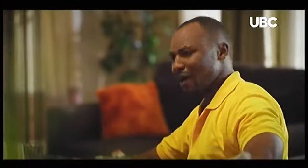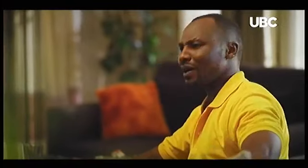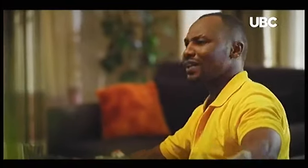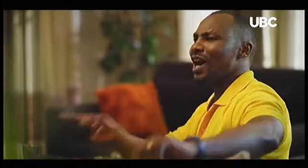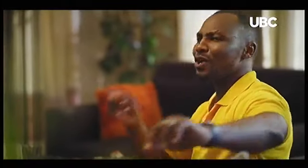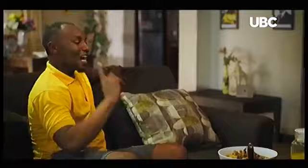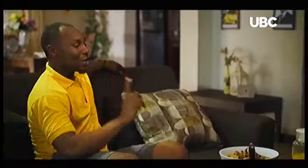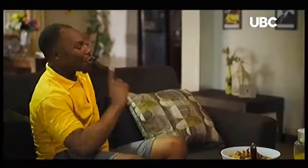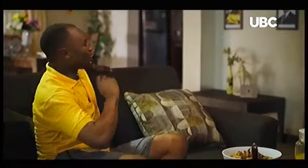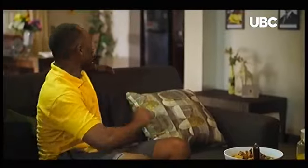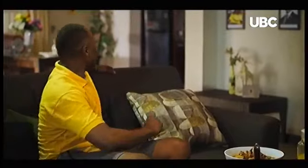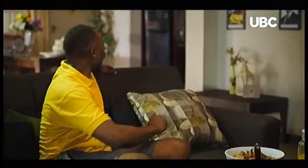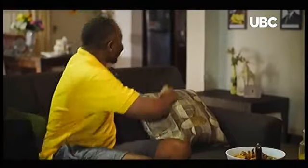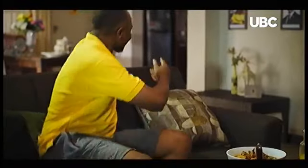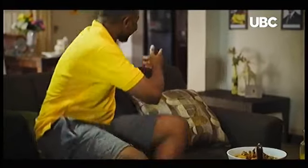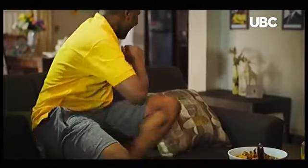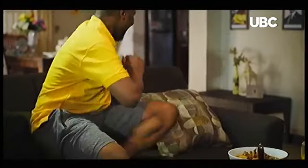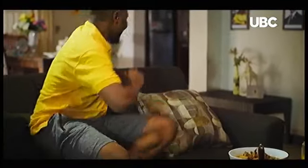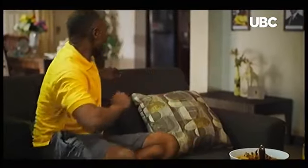is